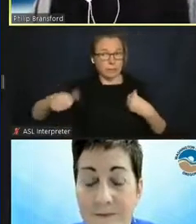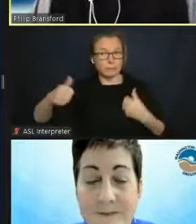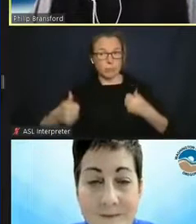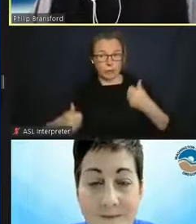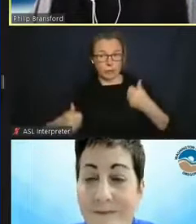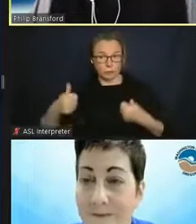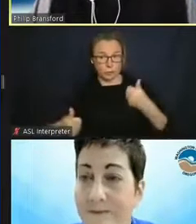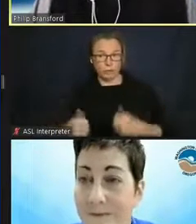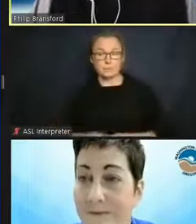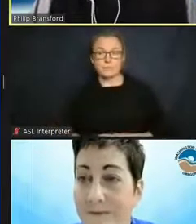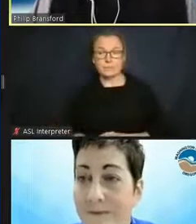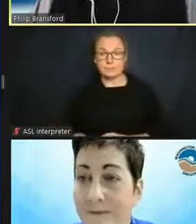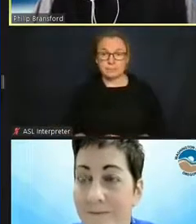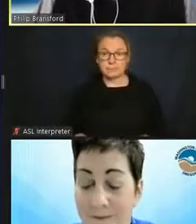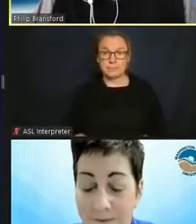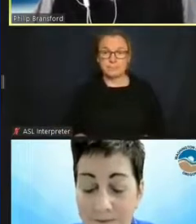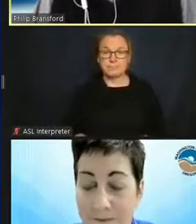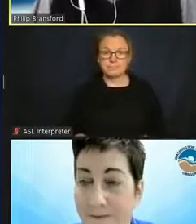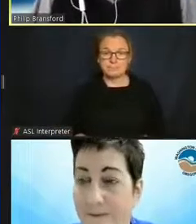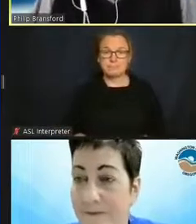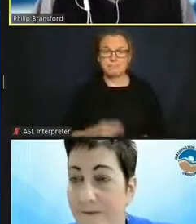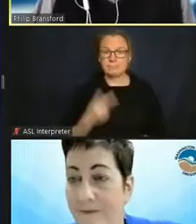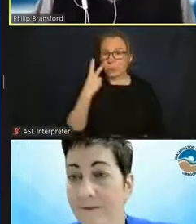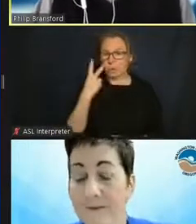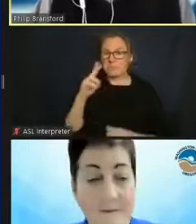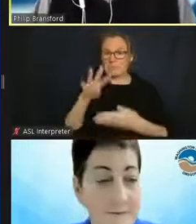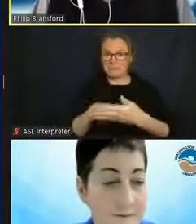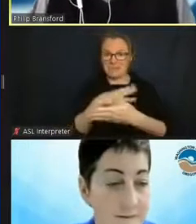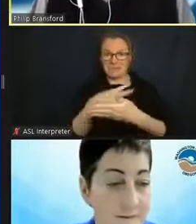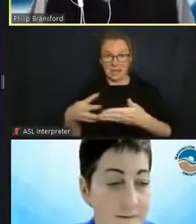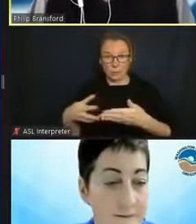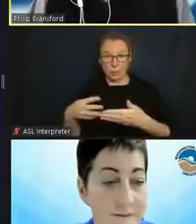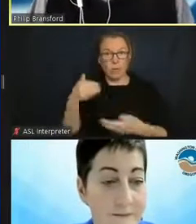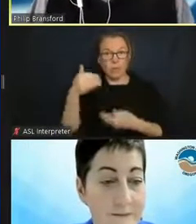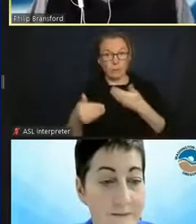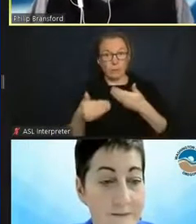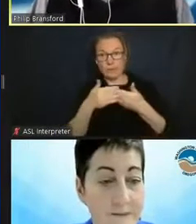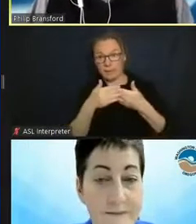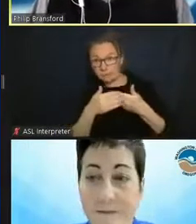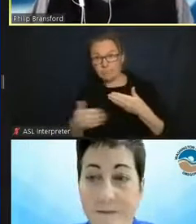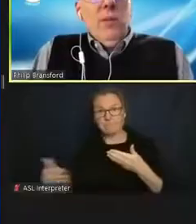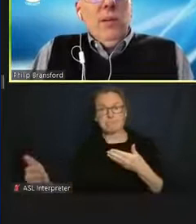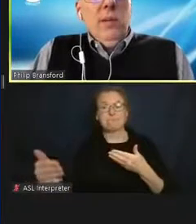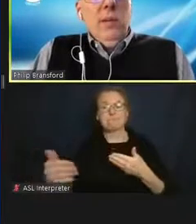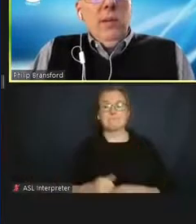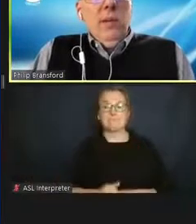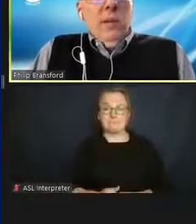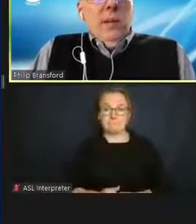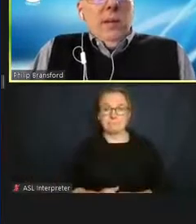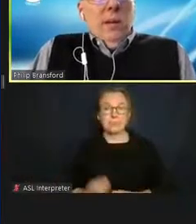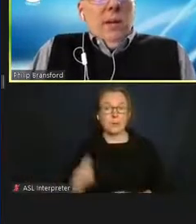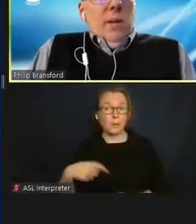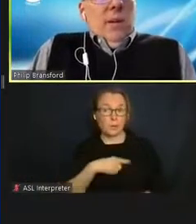So that is the timeline, that is the process going forward, and we are extremely